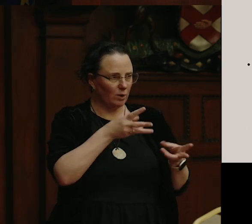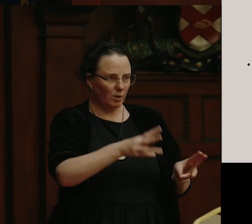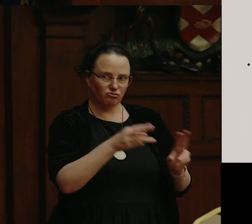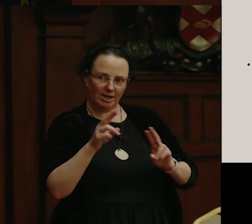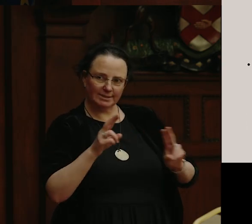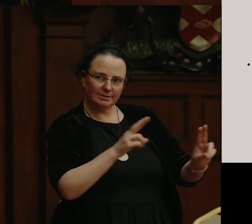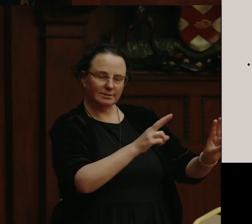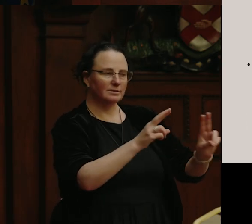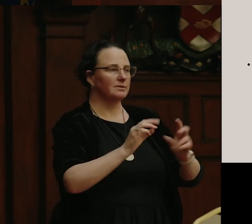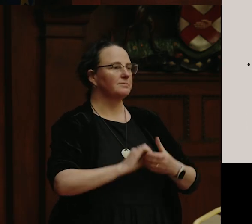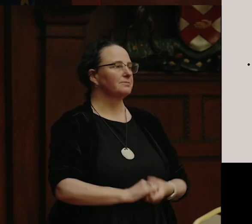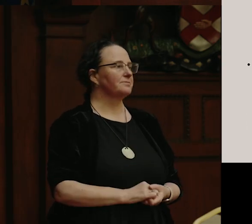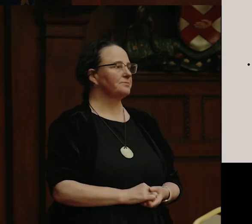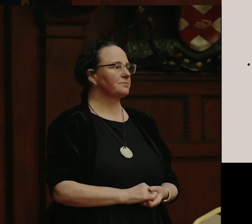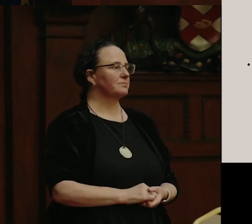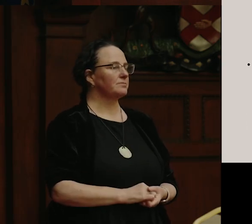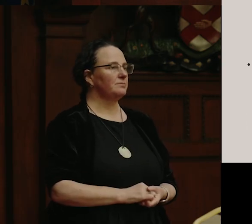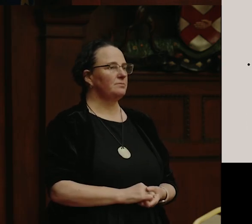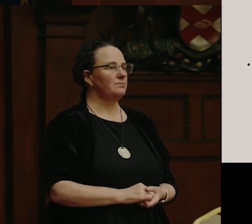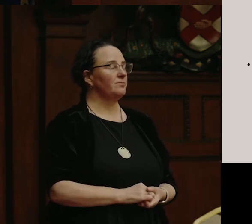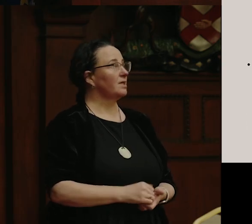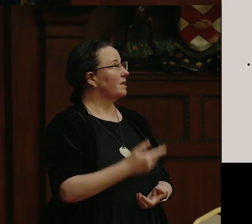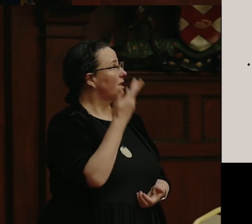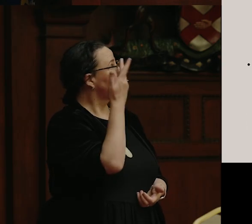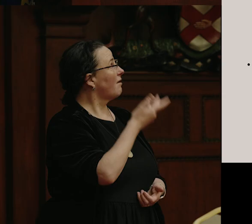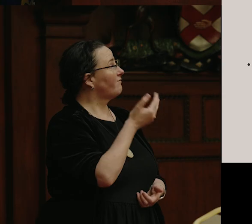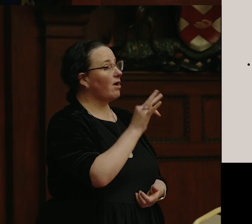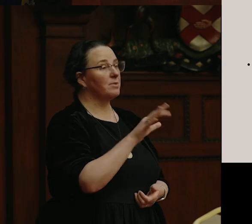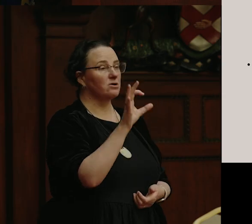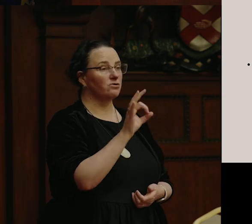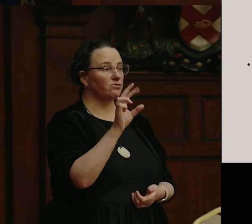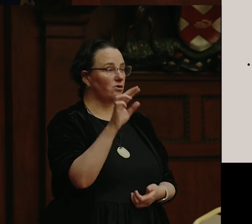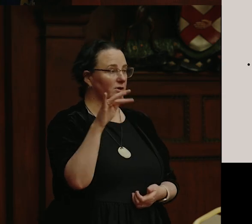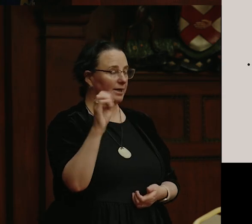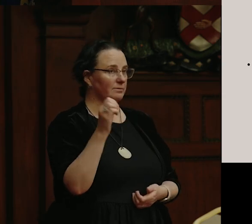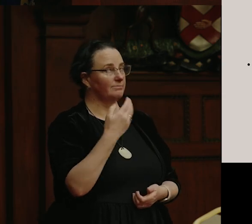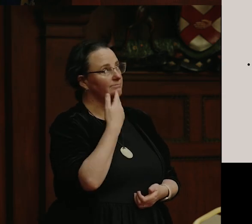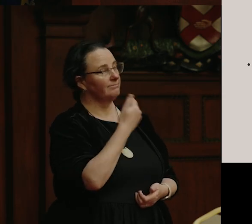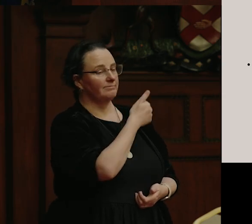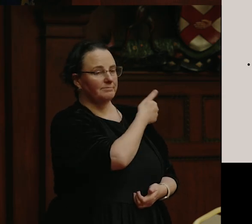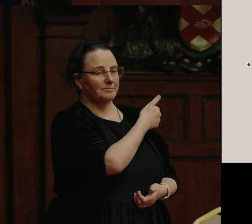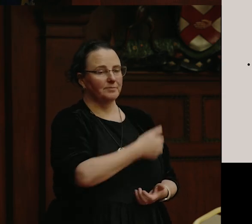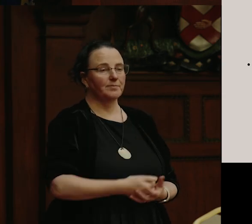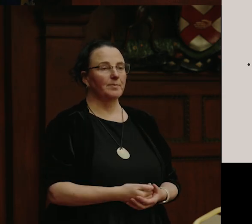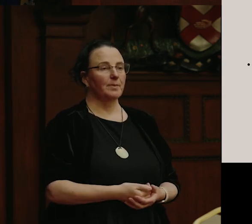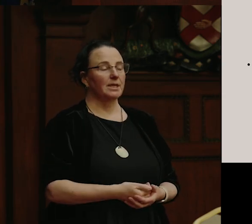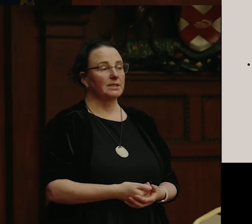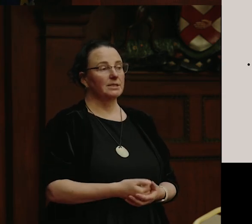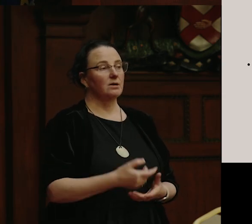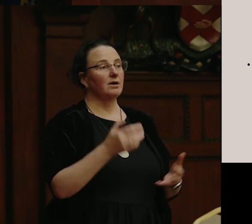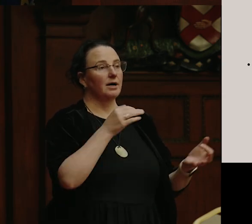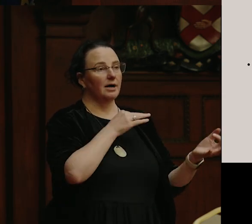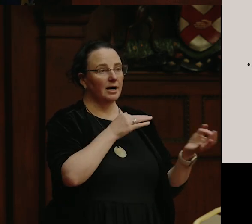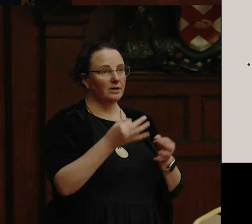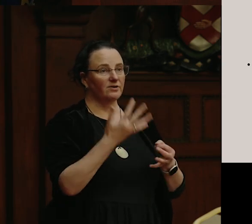well. So this is a slide from Grania, so I just want to credit her with that. But what we're hoping is that after we've spent